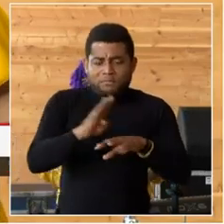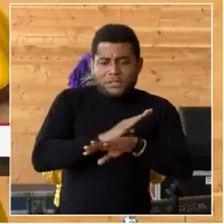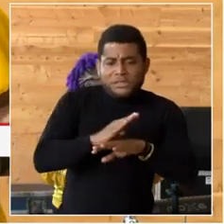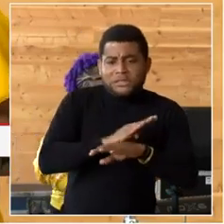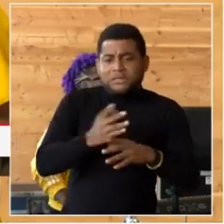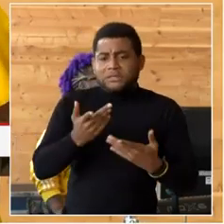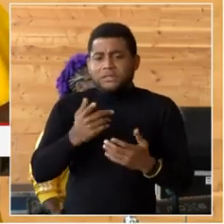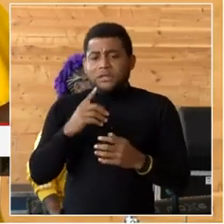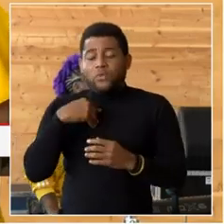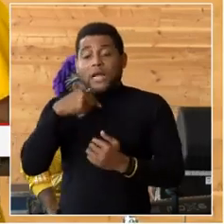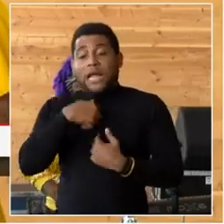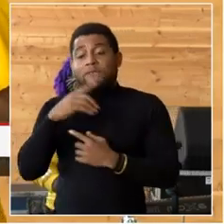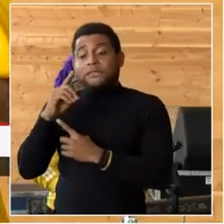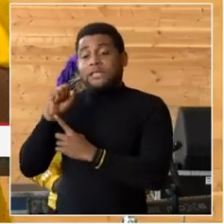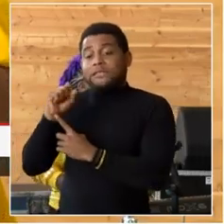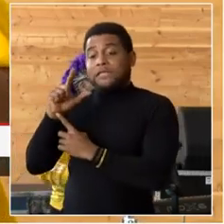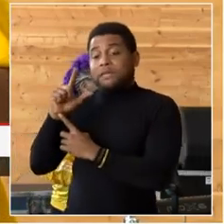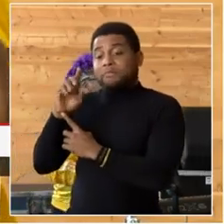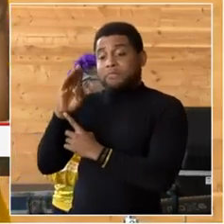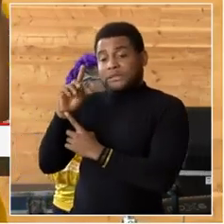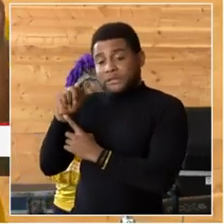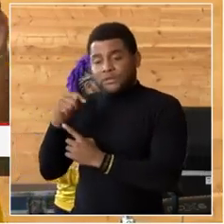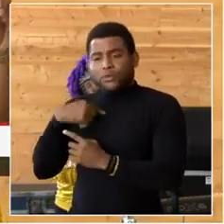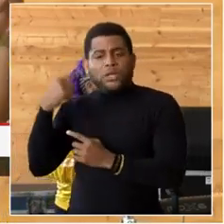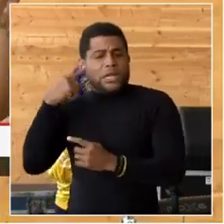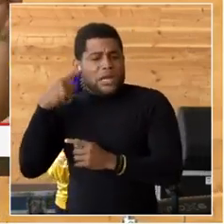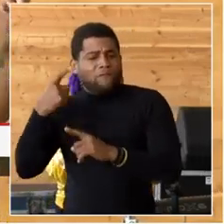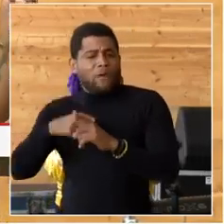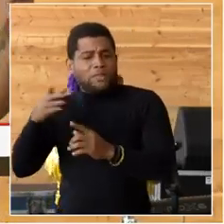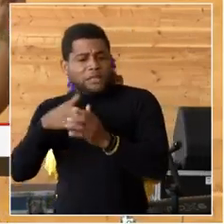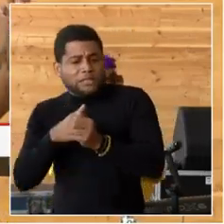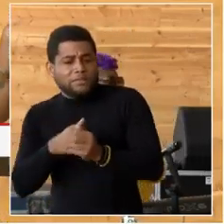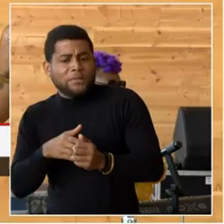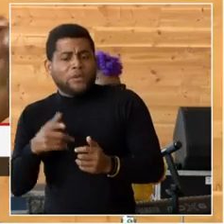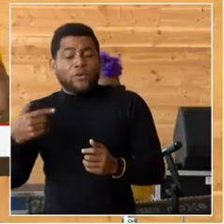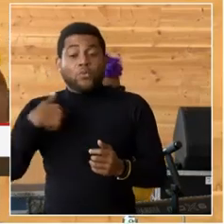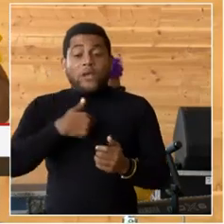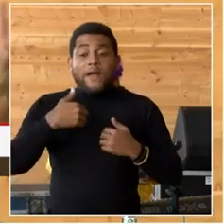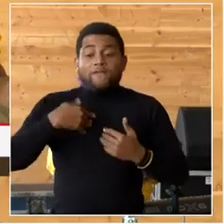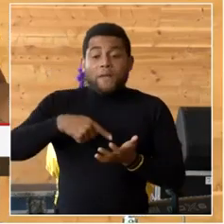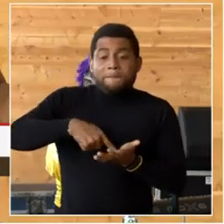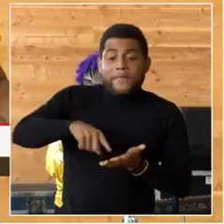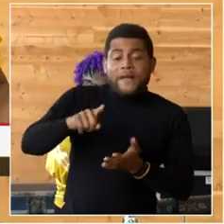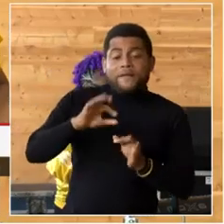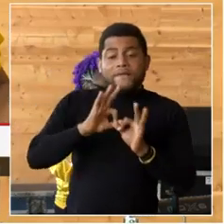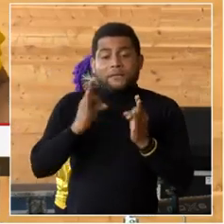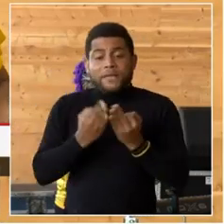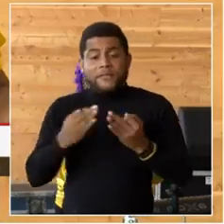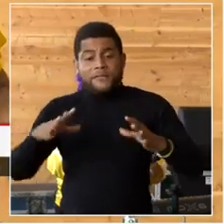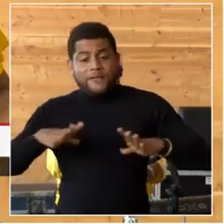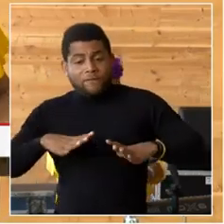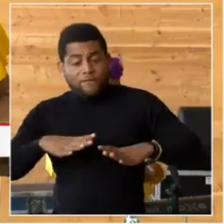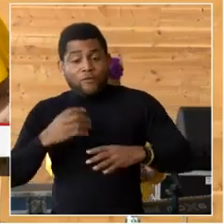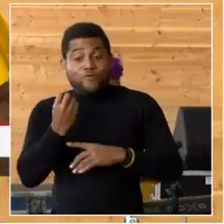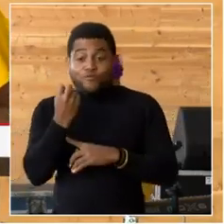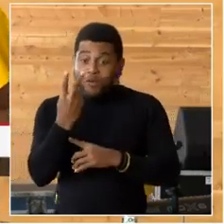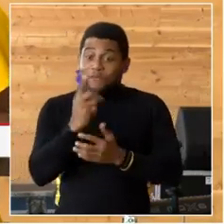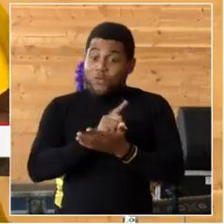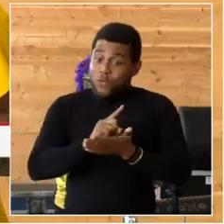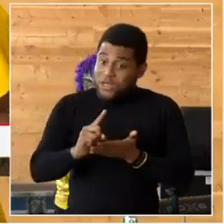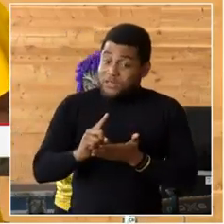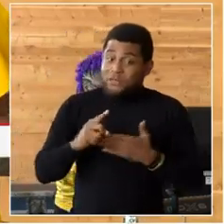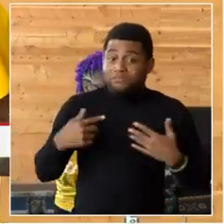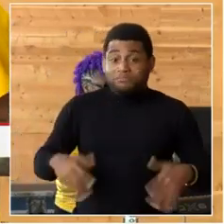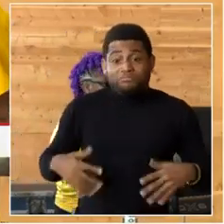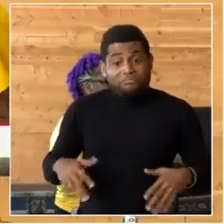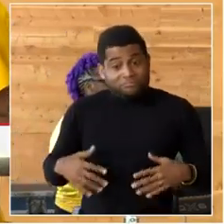heard from their leadership. We have paid family leave, 12 weeks. 12 weeks. If